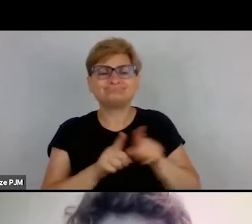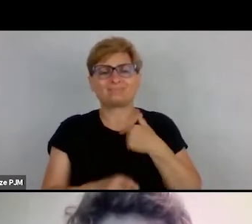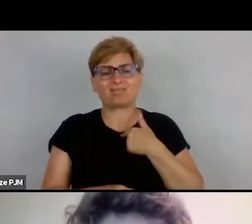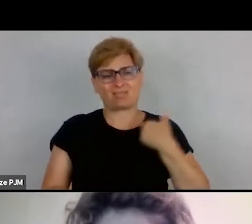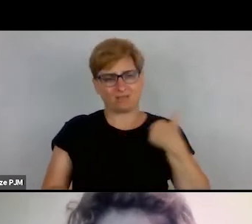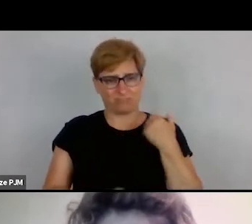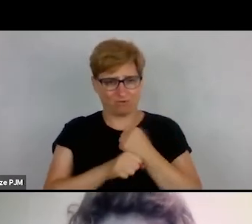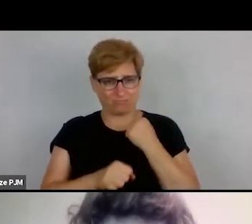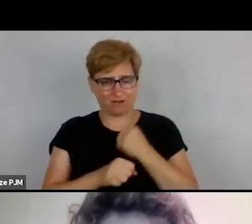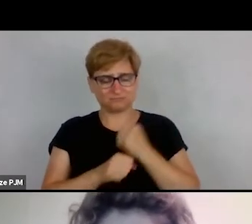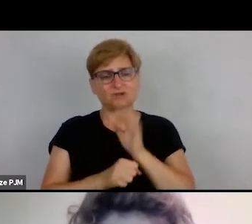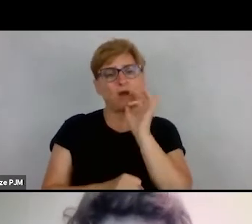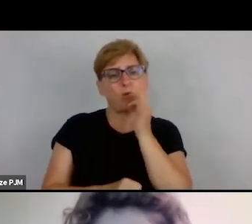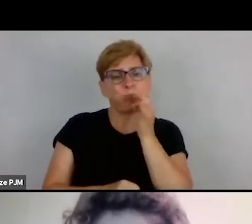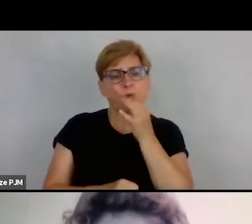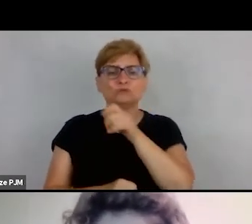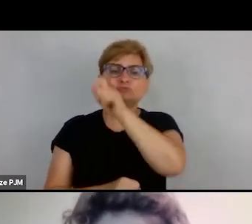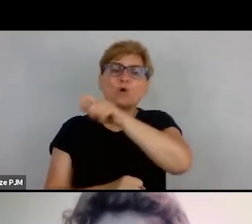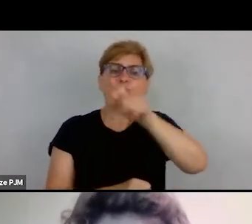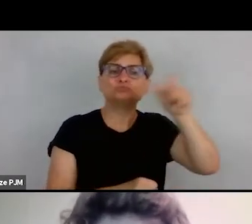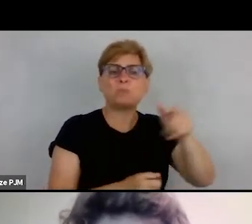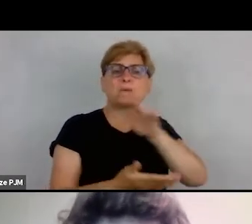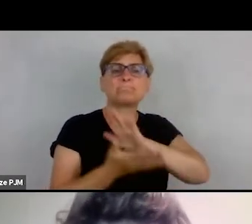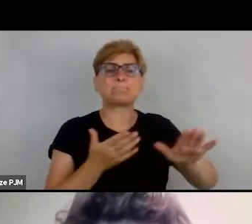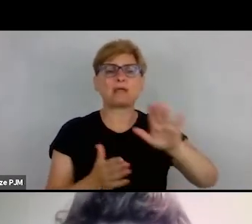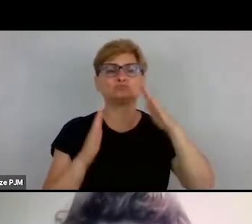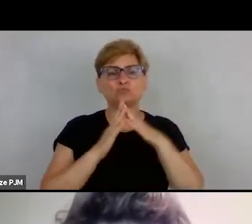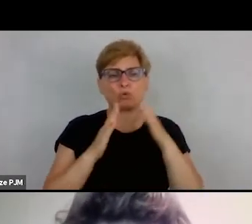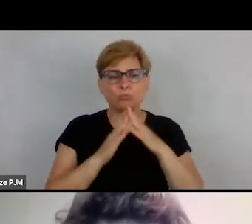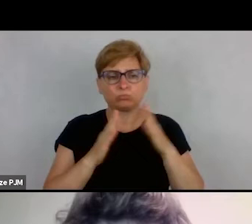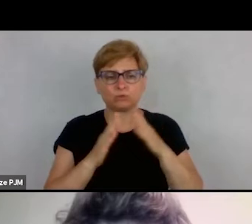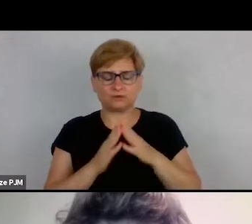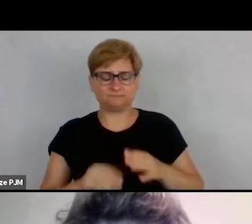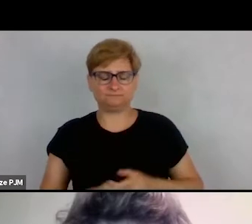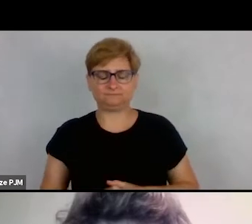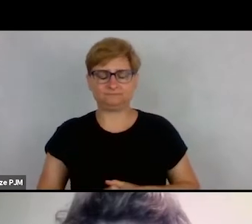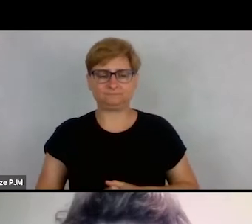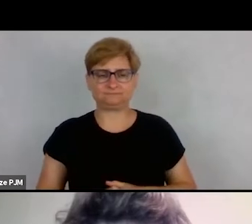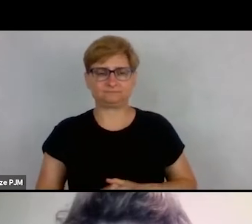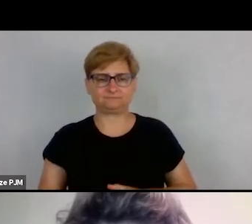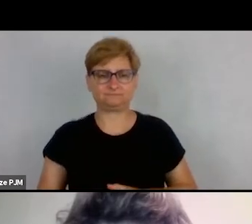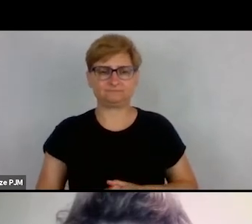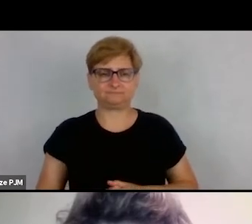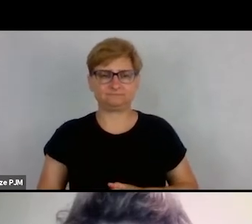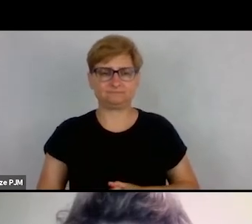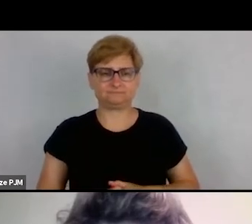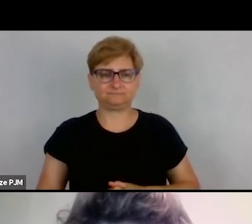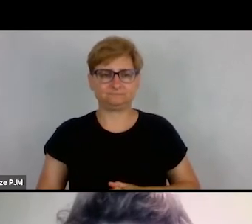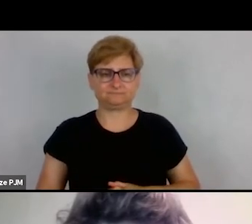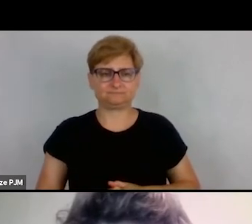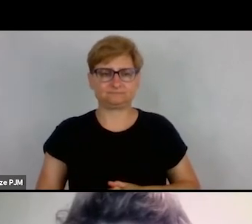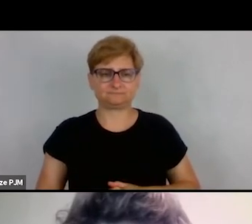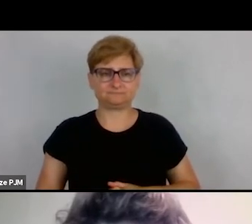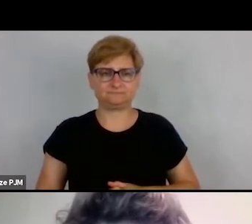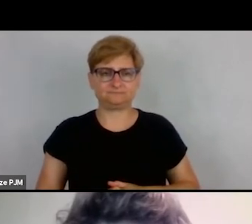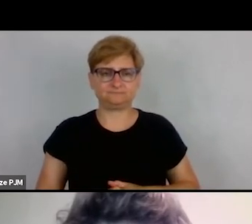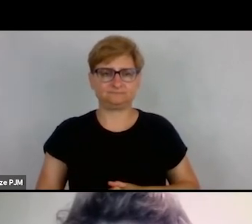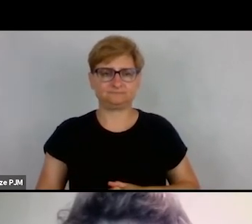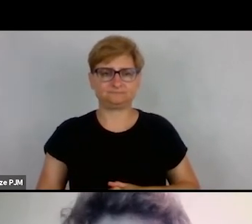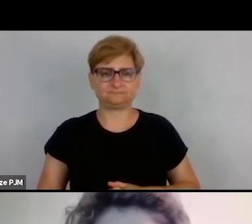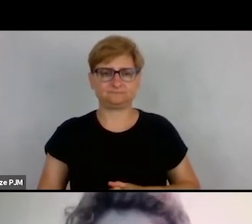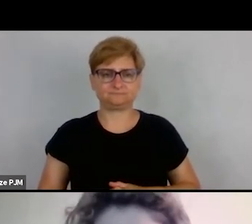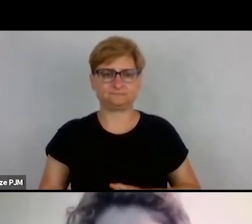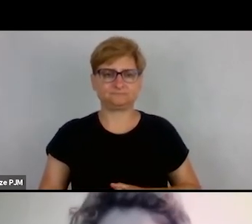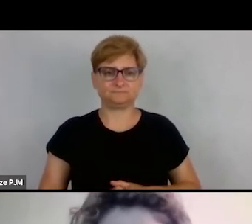and then later in San Francisco when I moved to the United States. And I saw there too that the vast majority of young people who were living